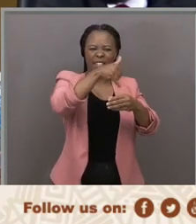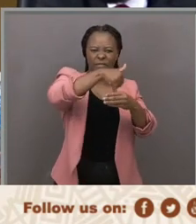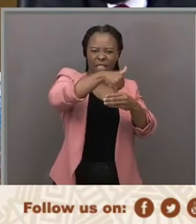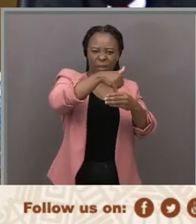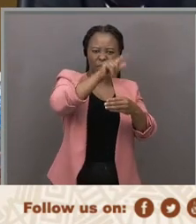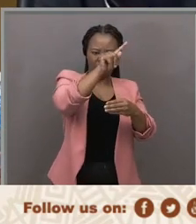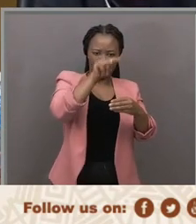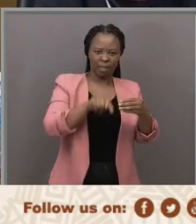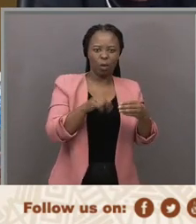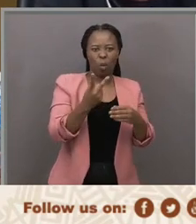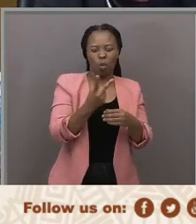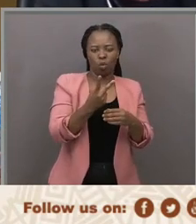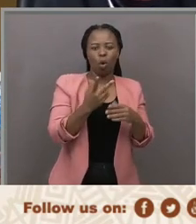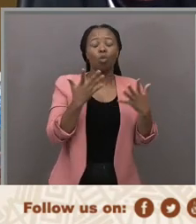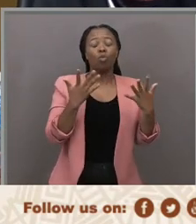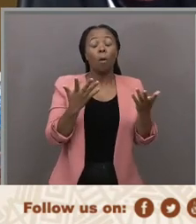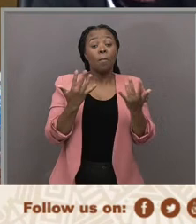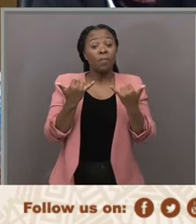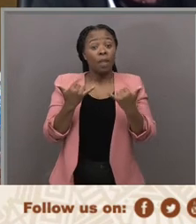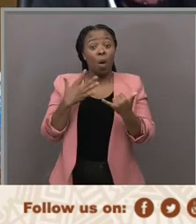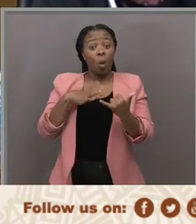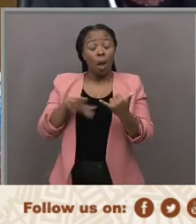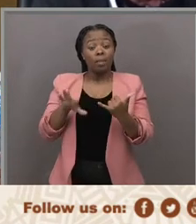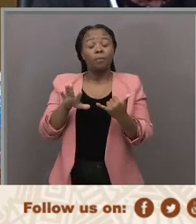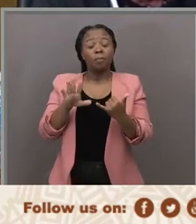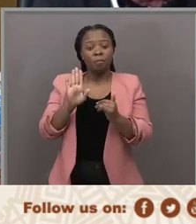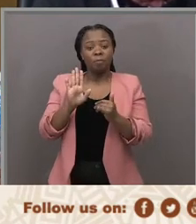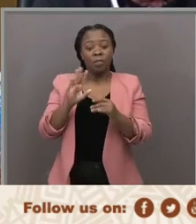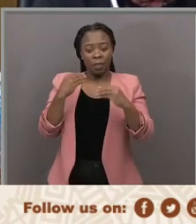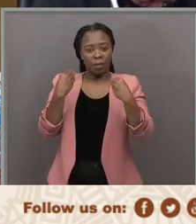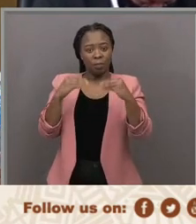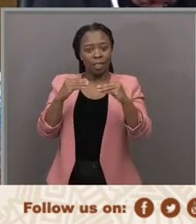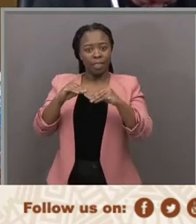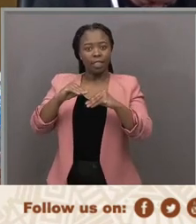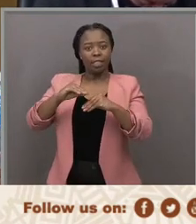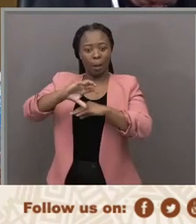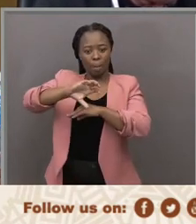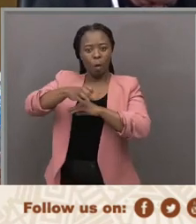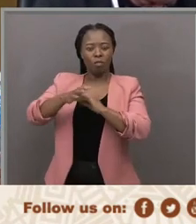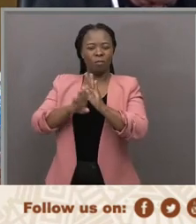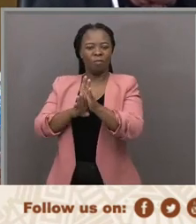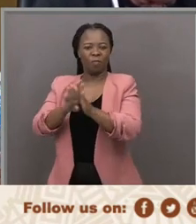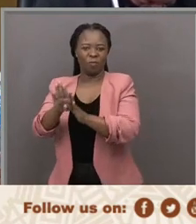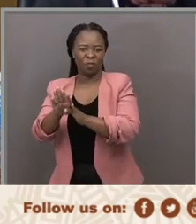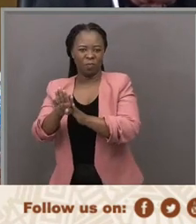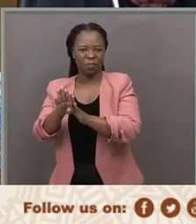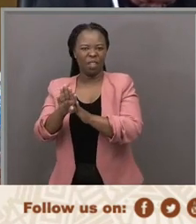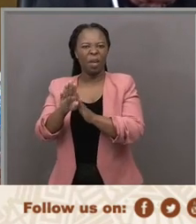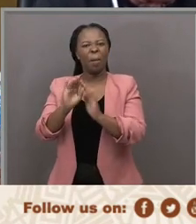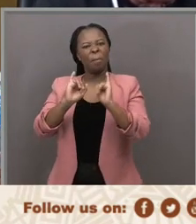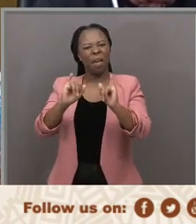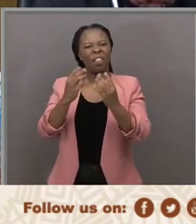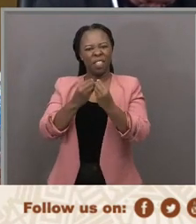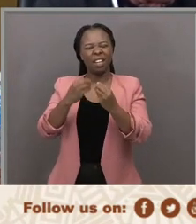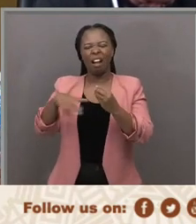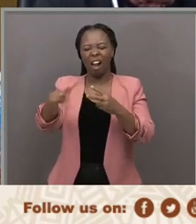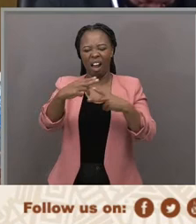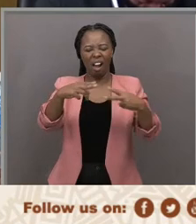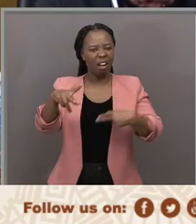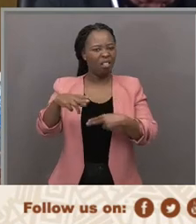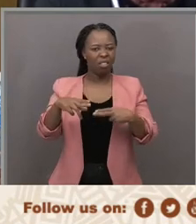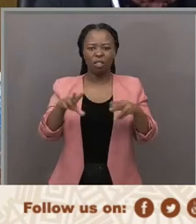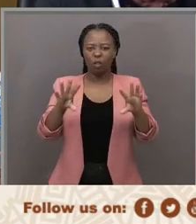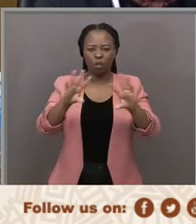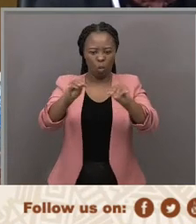of improving the ease of doing business in our province, cutting red tape, and providing the